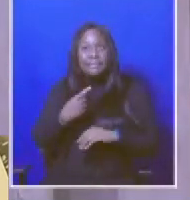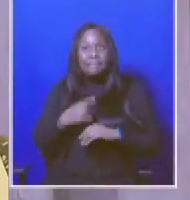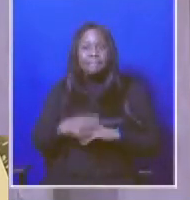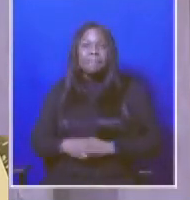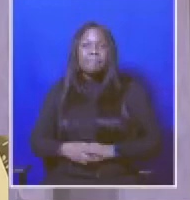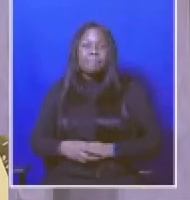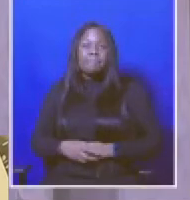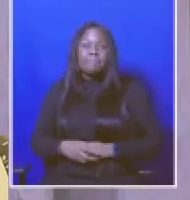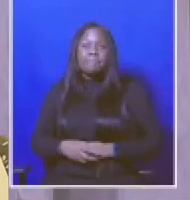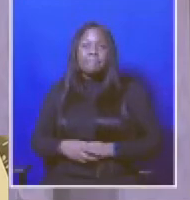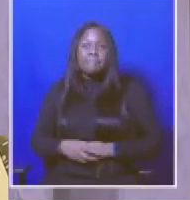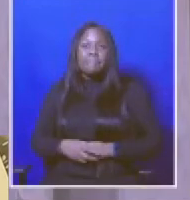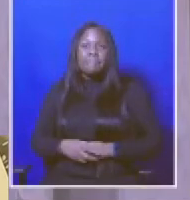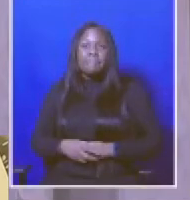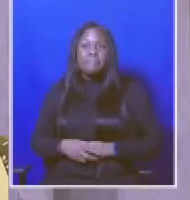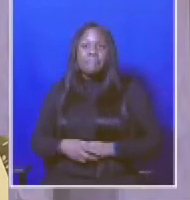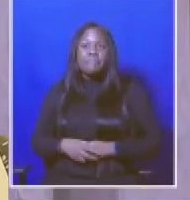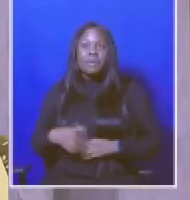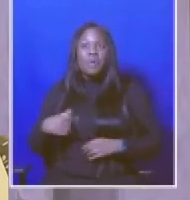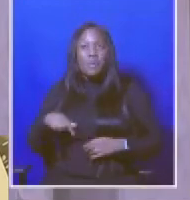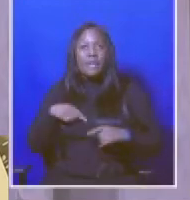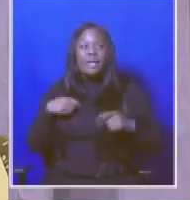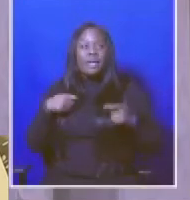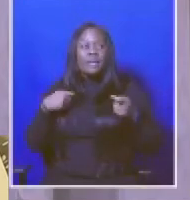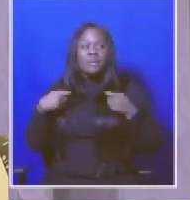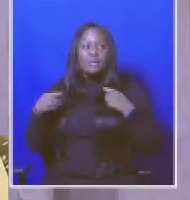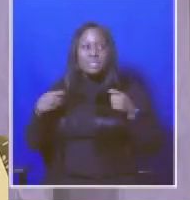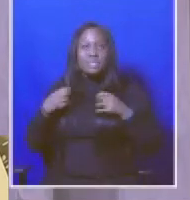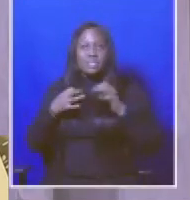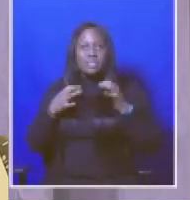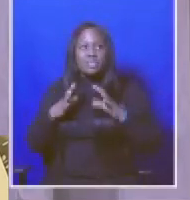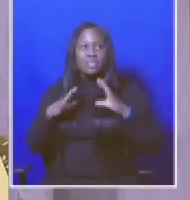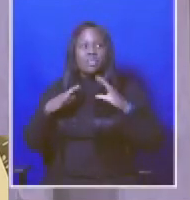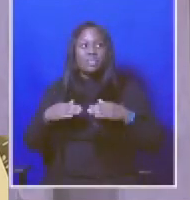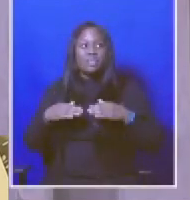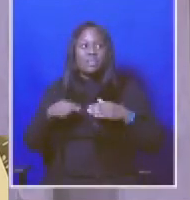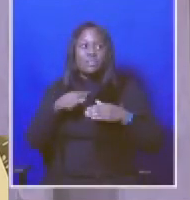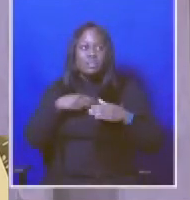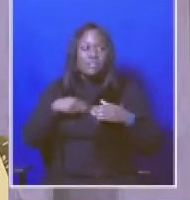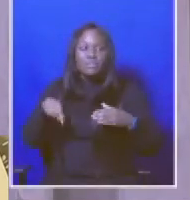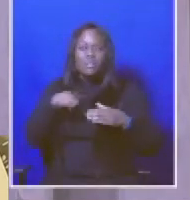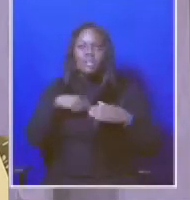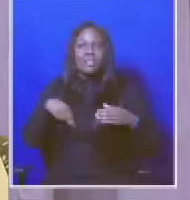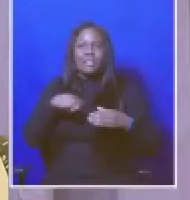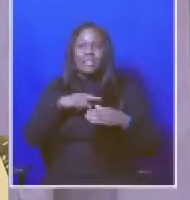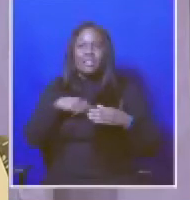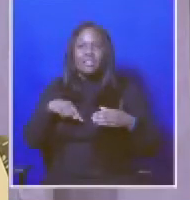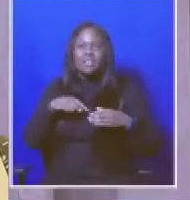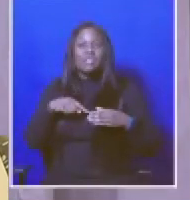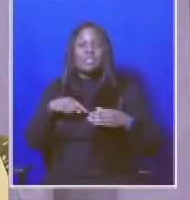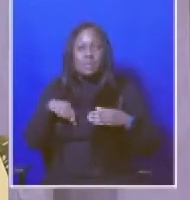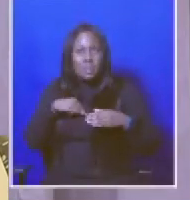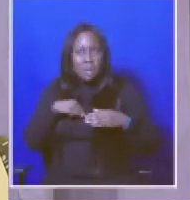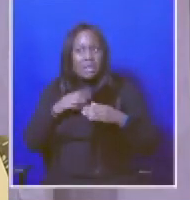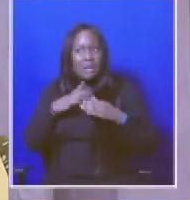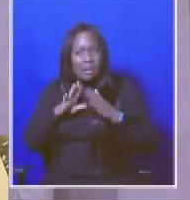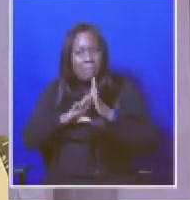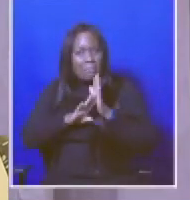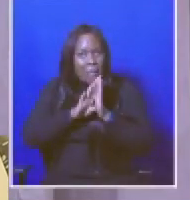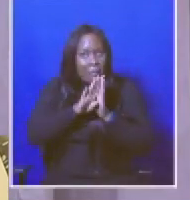governing party, we continue to monitor the performance of municipalities. That's why I said earlier, we